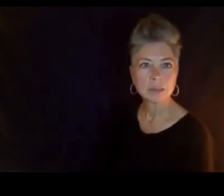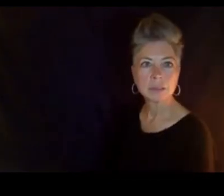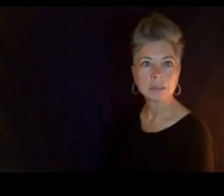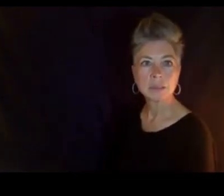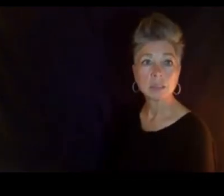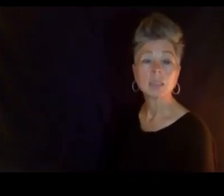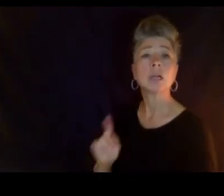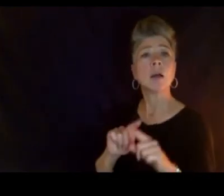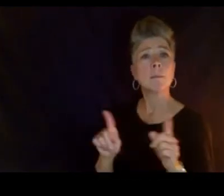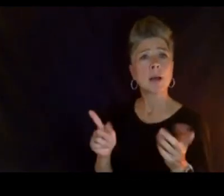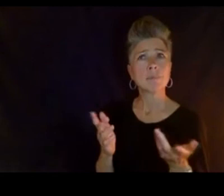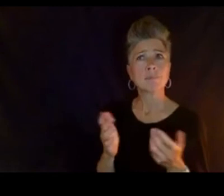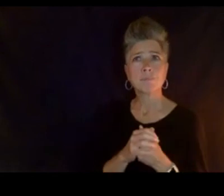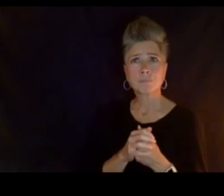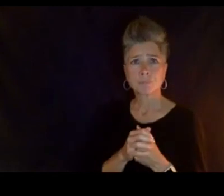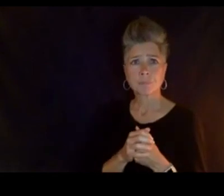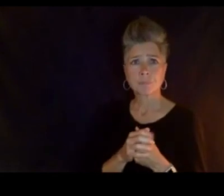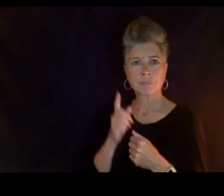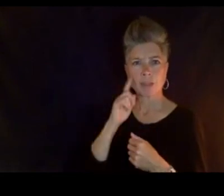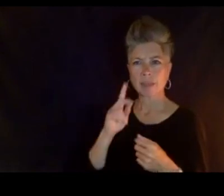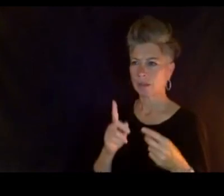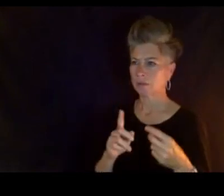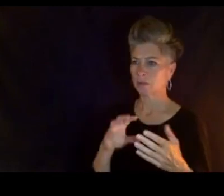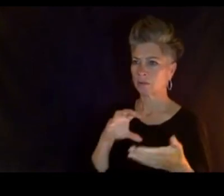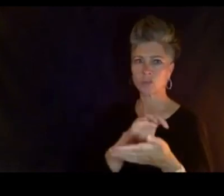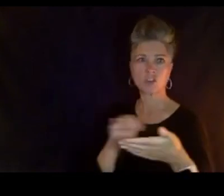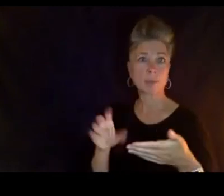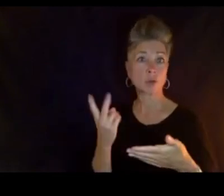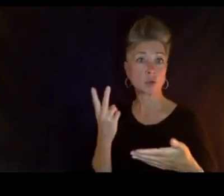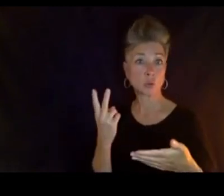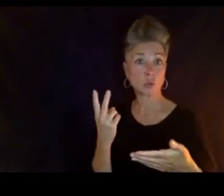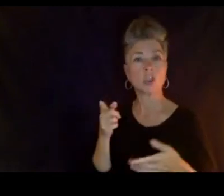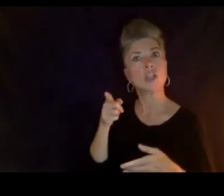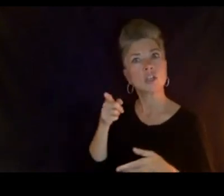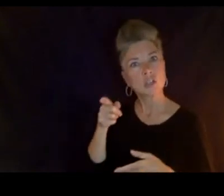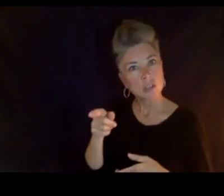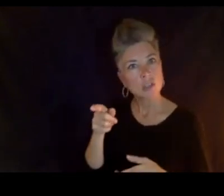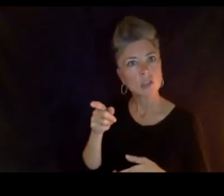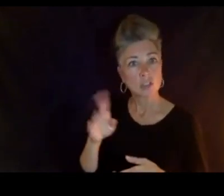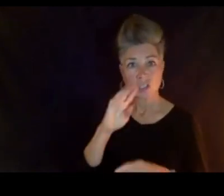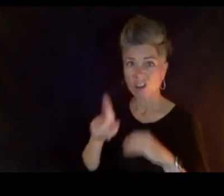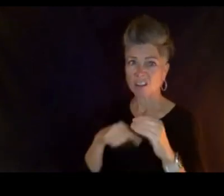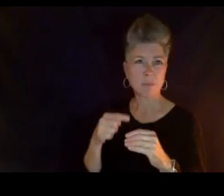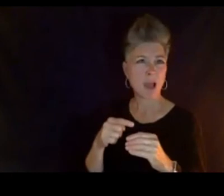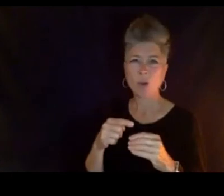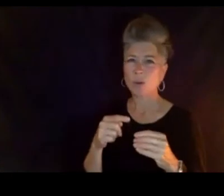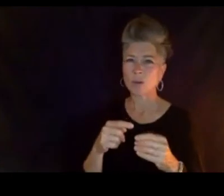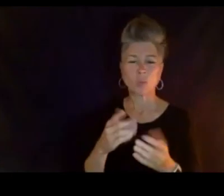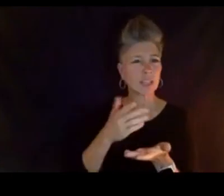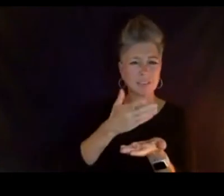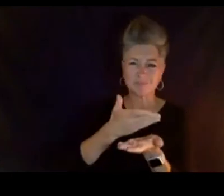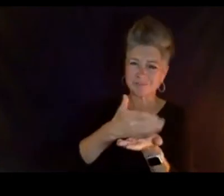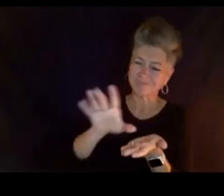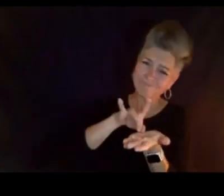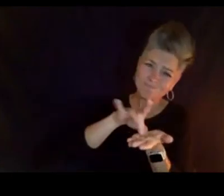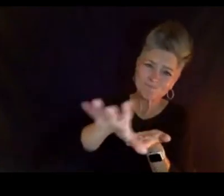I also like that, I think it's in the second chapter that she also like really commits to kind of like rejecting the binary, to be like, wherever